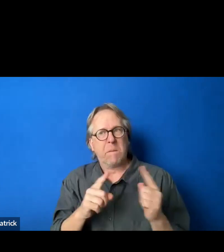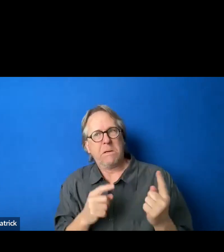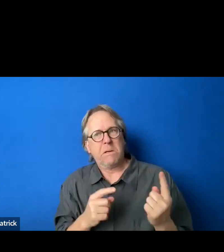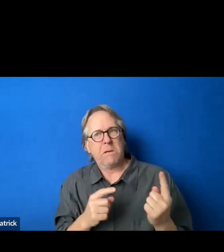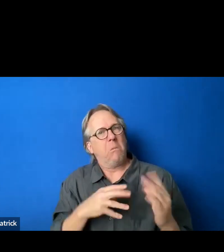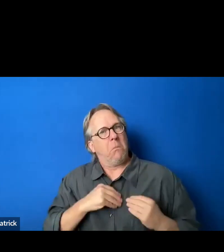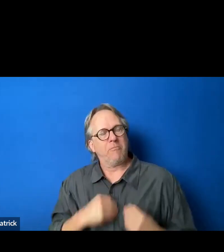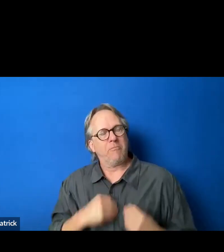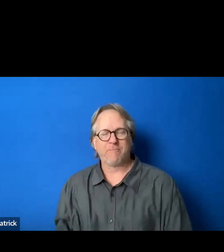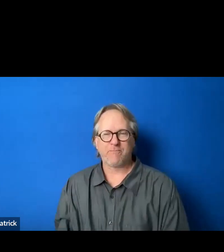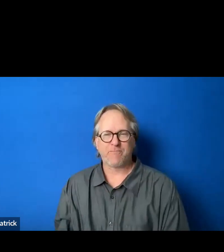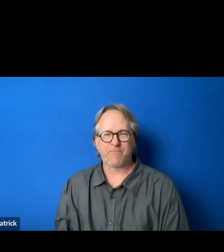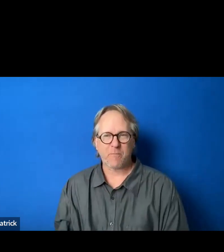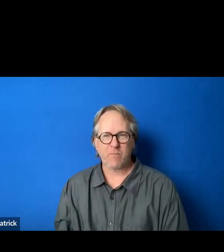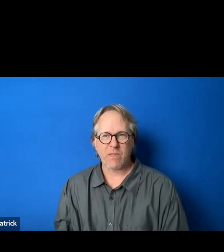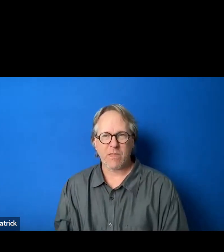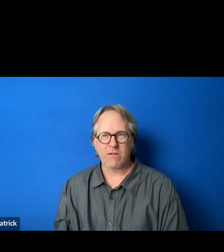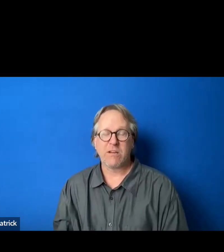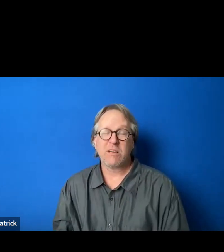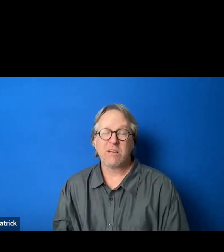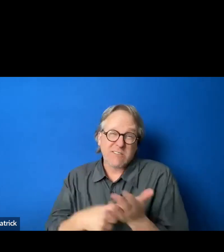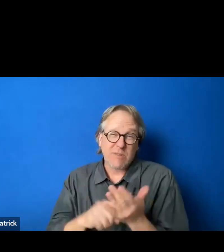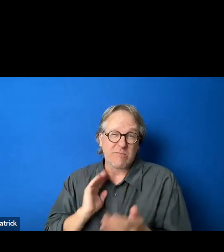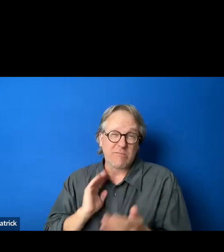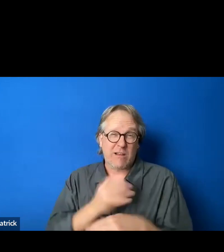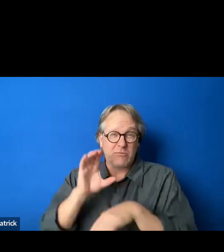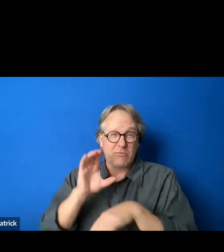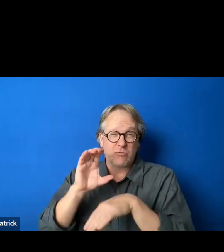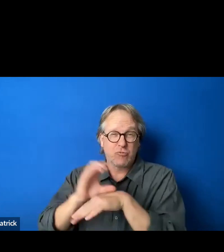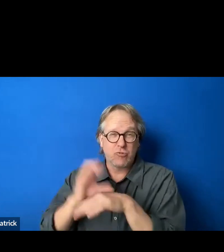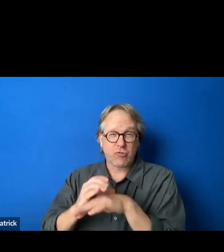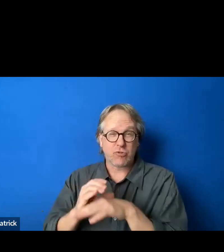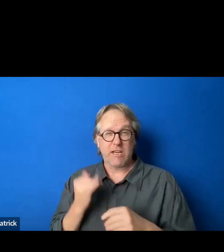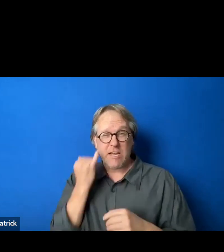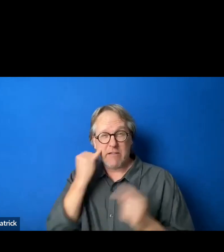at ease in our congregations, it's because